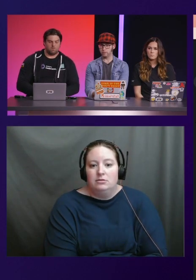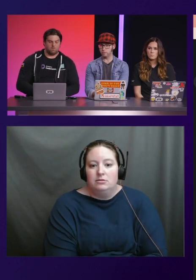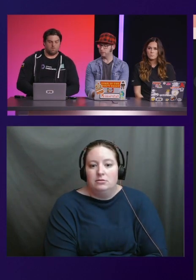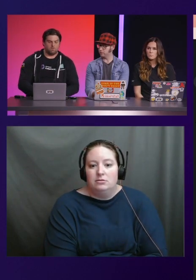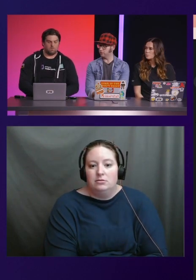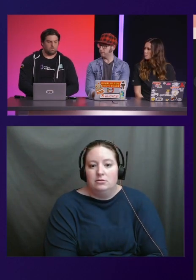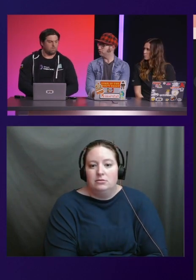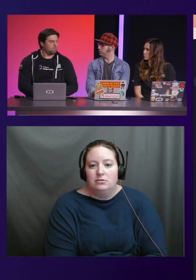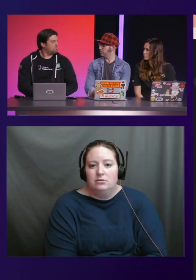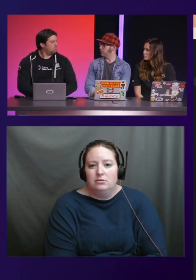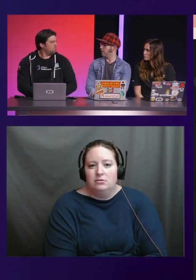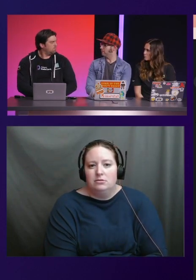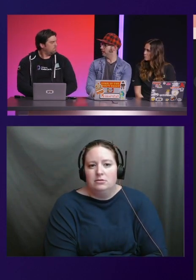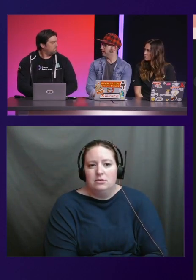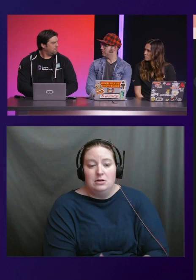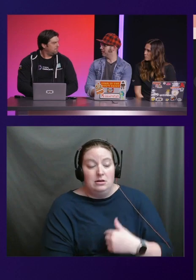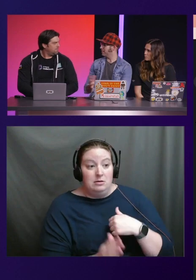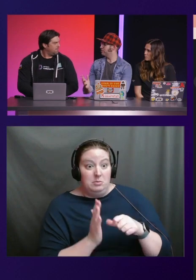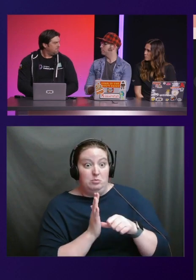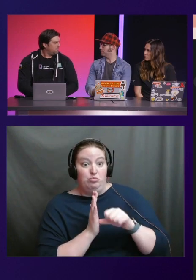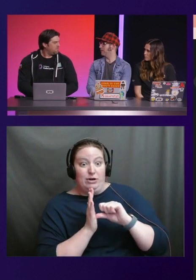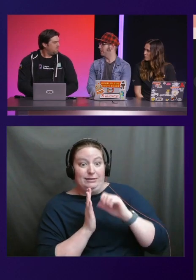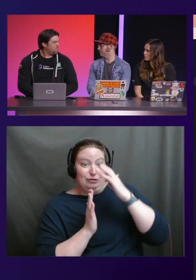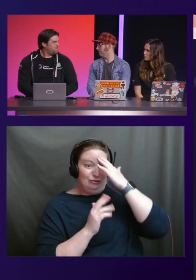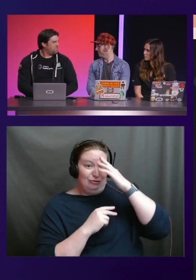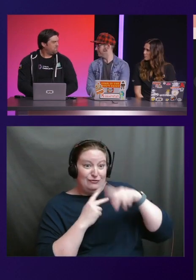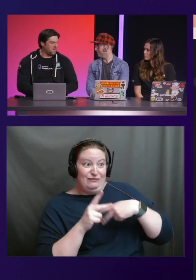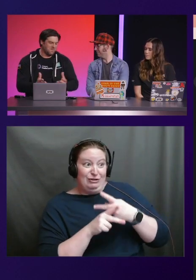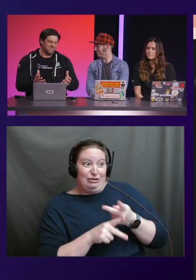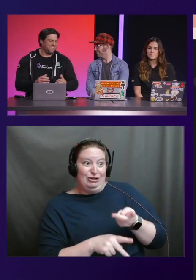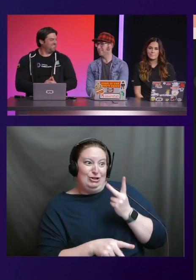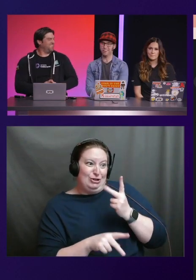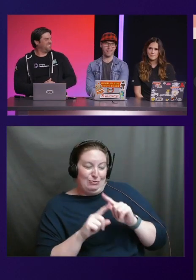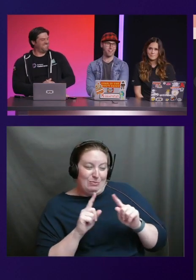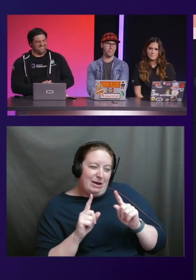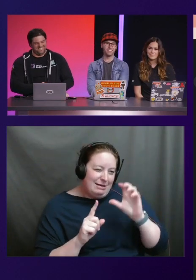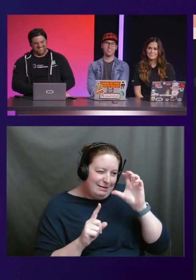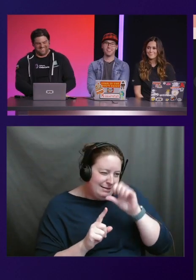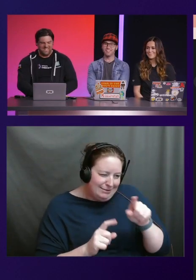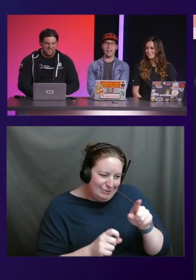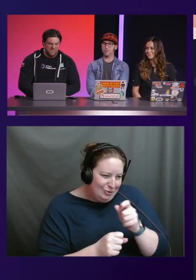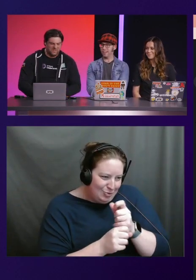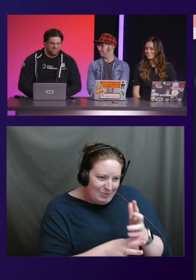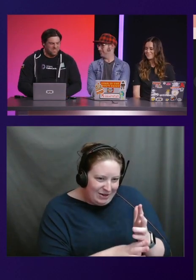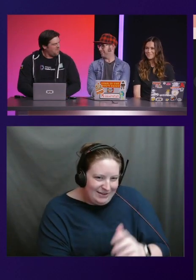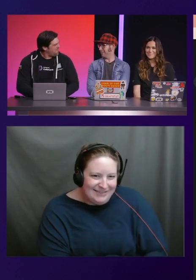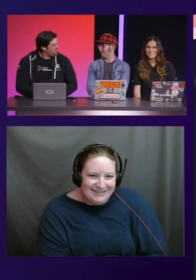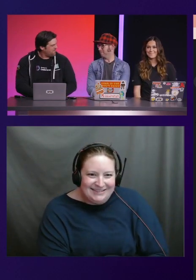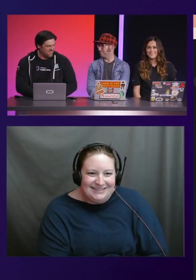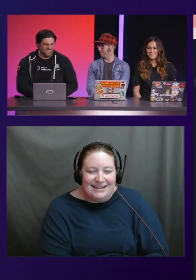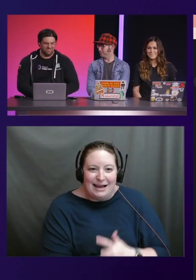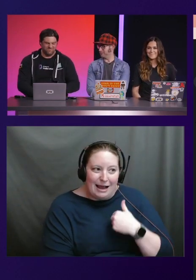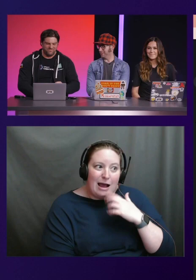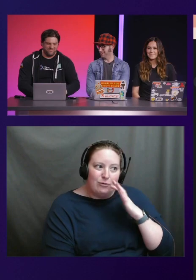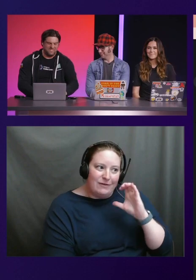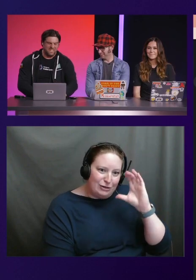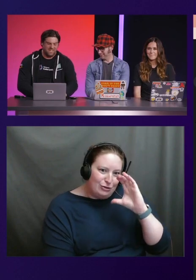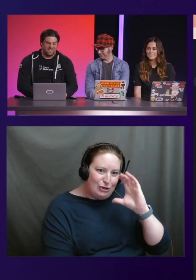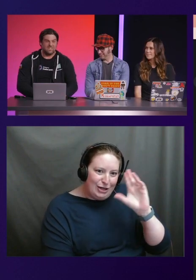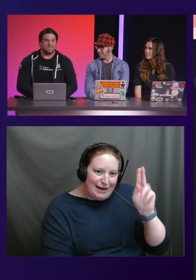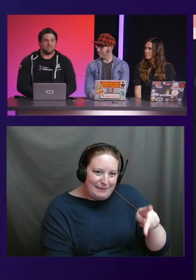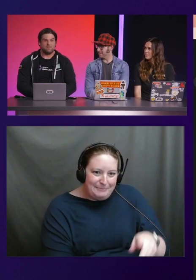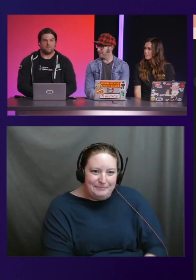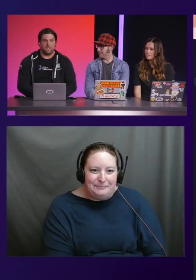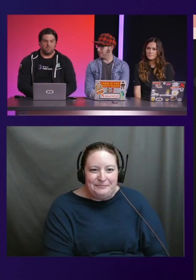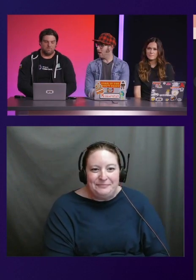I'm pretty impressed you knew version 2 offhand, but I guess you prepared for this. Maybe. Okay, all right. I would have had to look that up, Yeah. for sure. And it